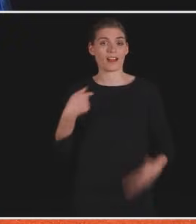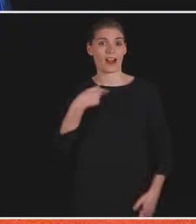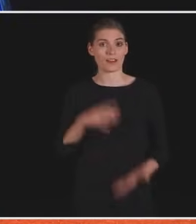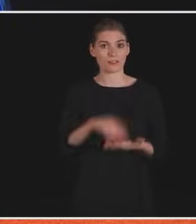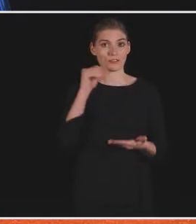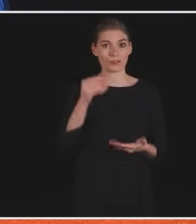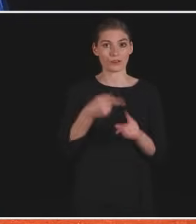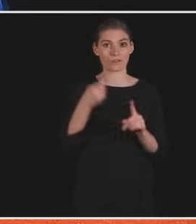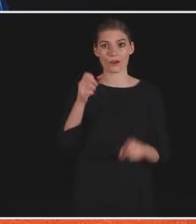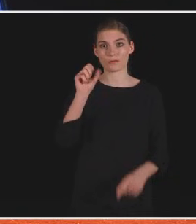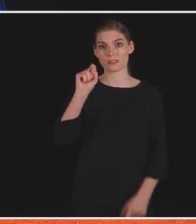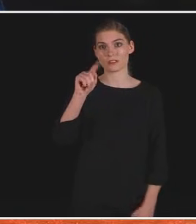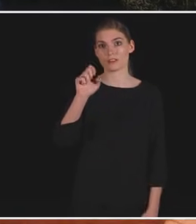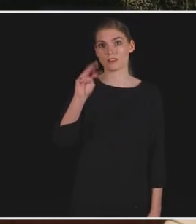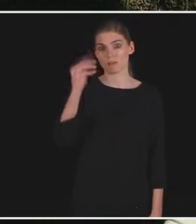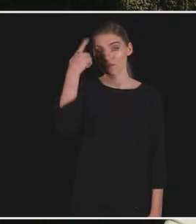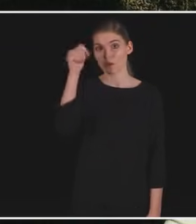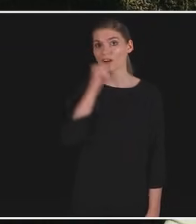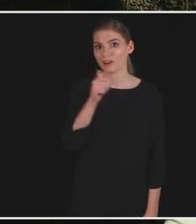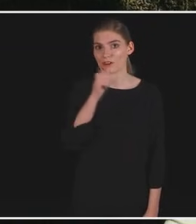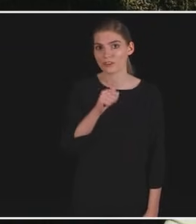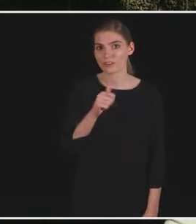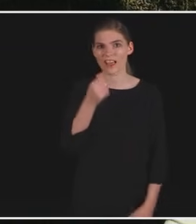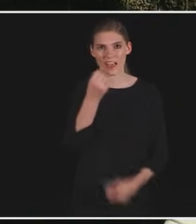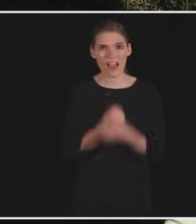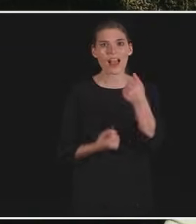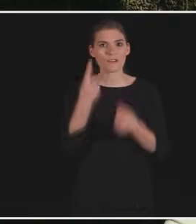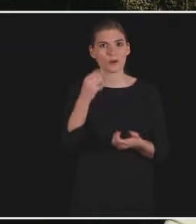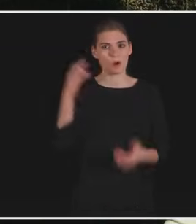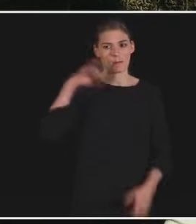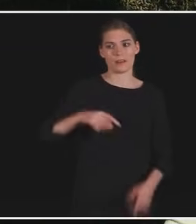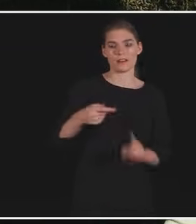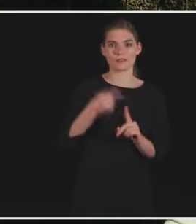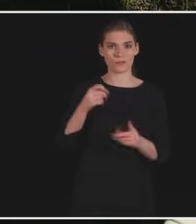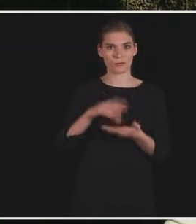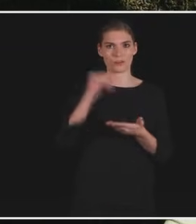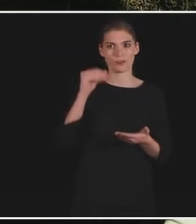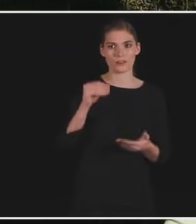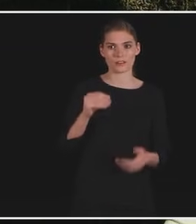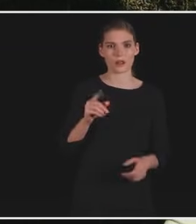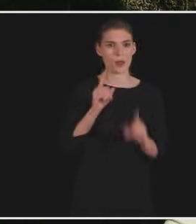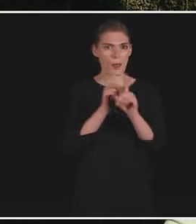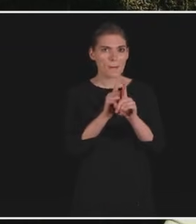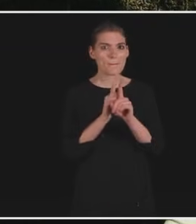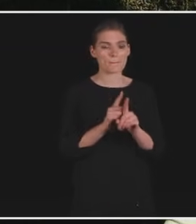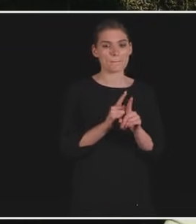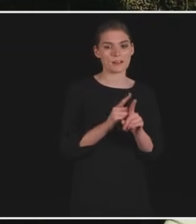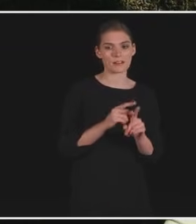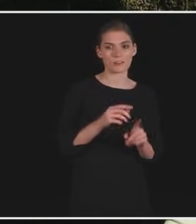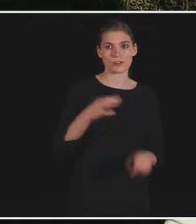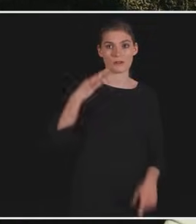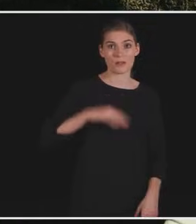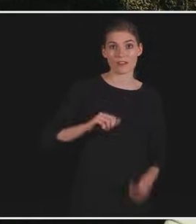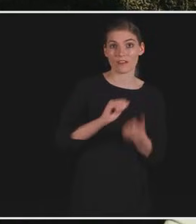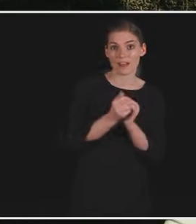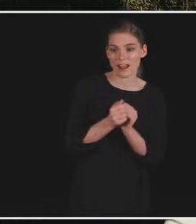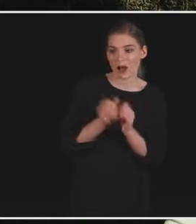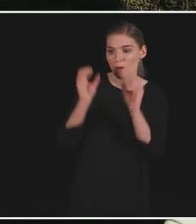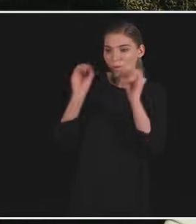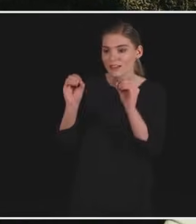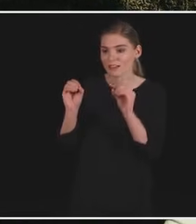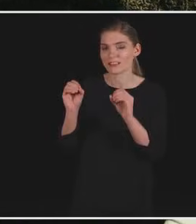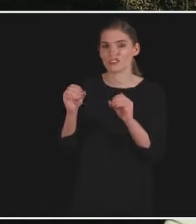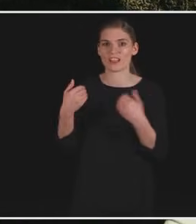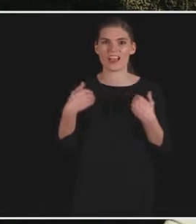there's one thing that I've learned from STEM for Girls, it's that learning is a two-way street. You often gain just as much,